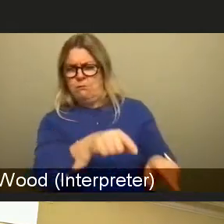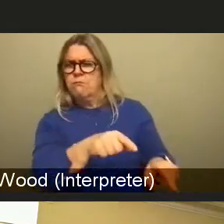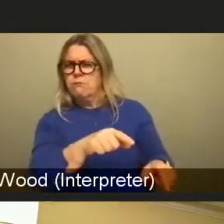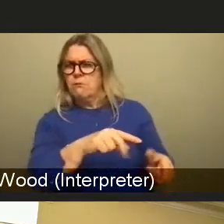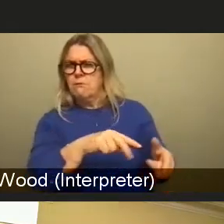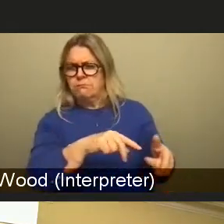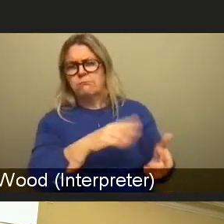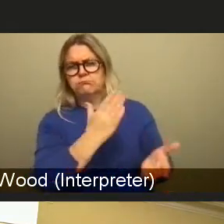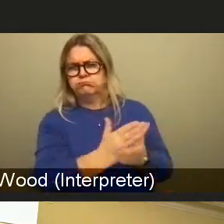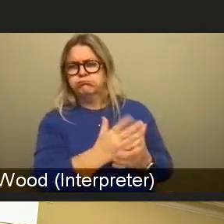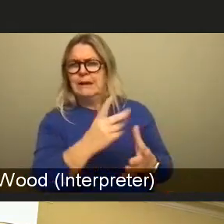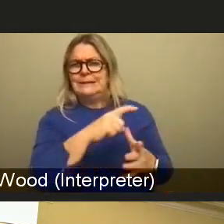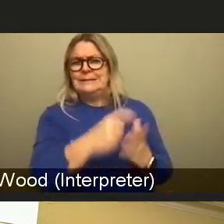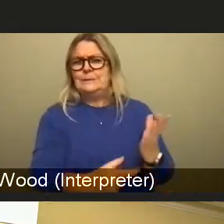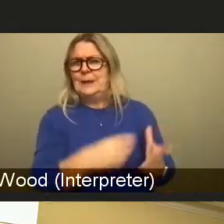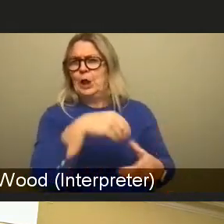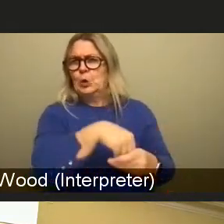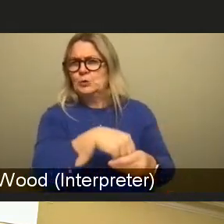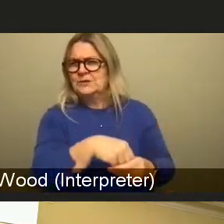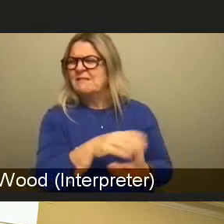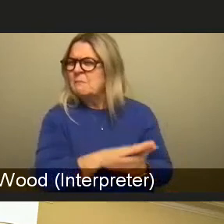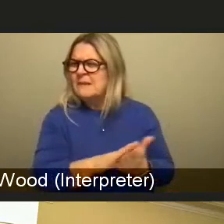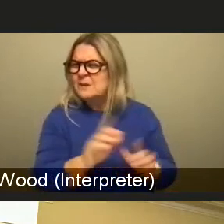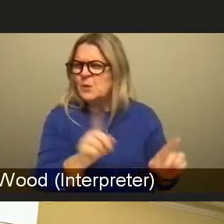it's just understanding,